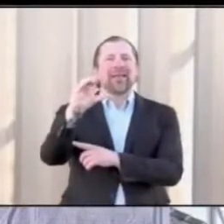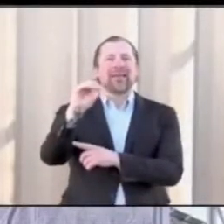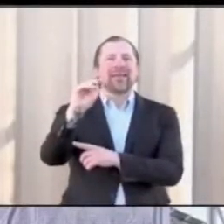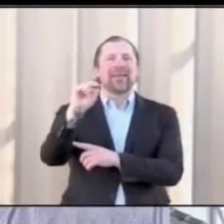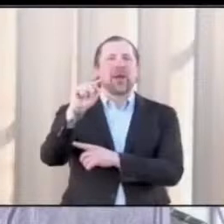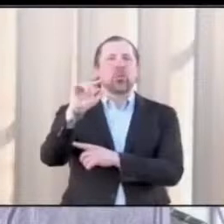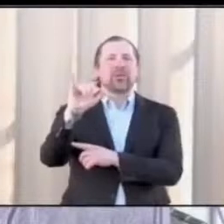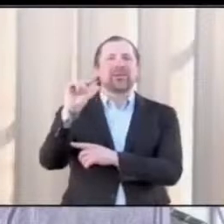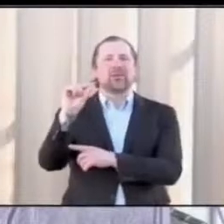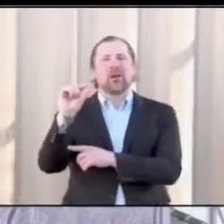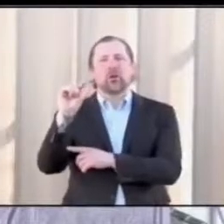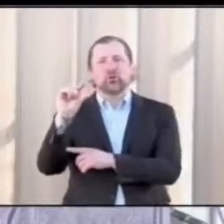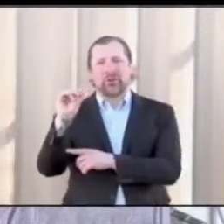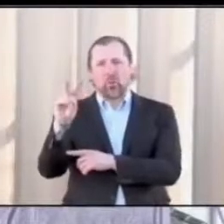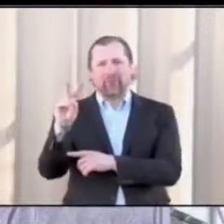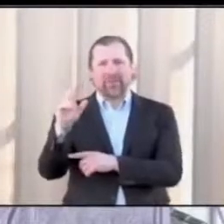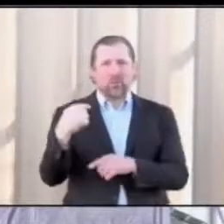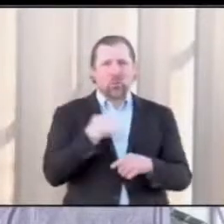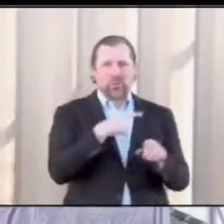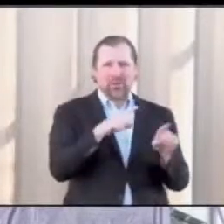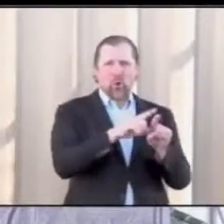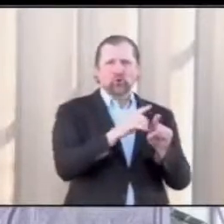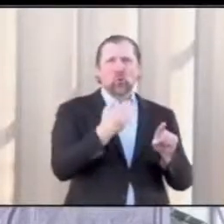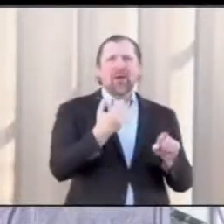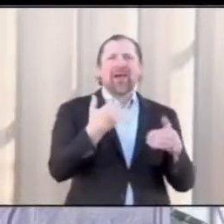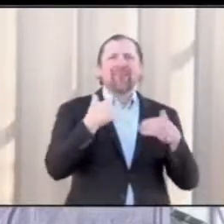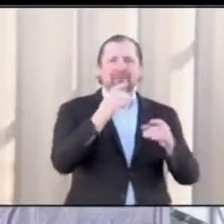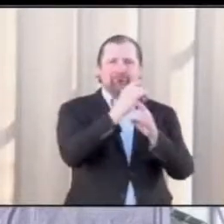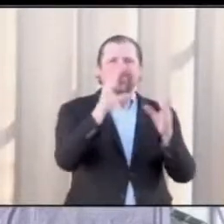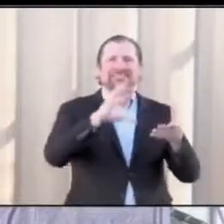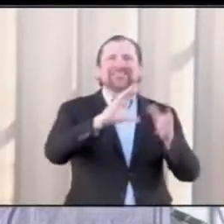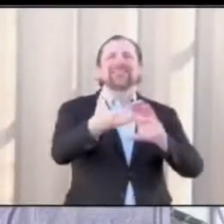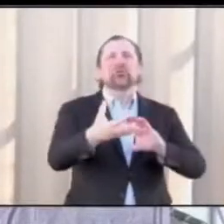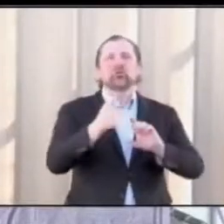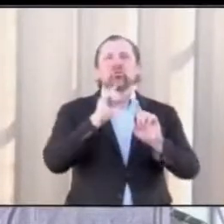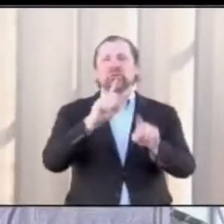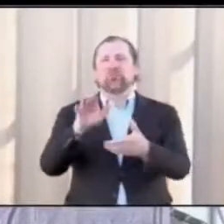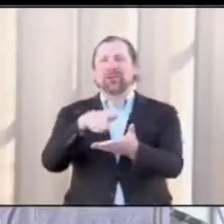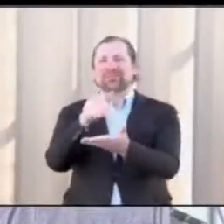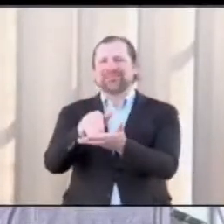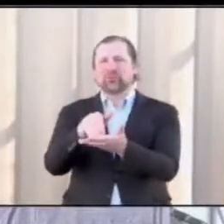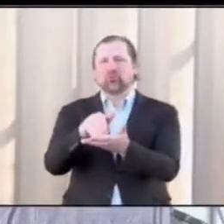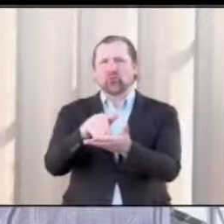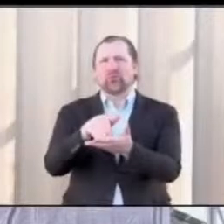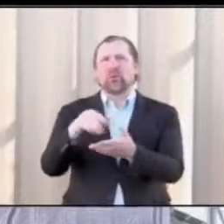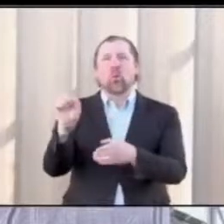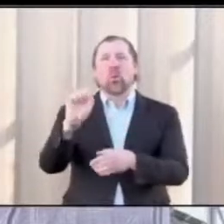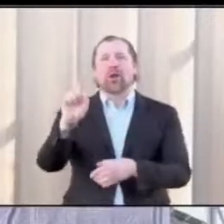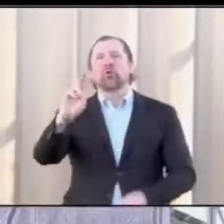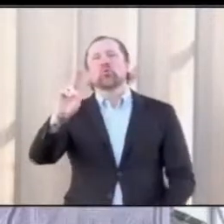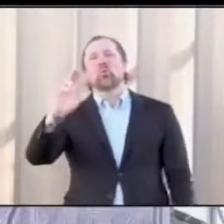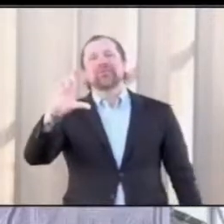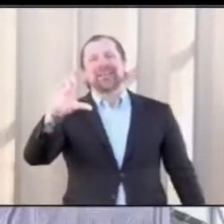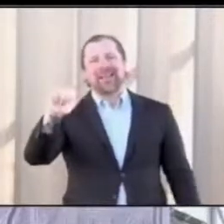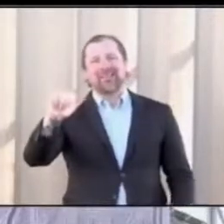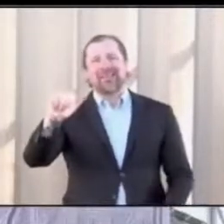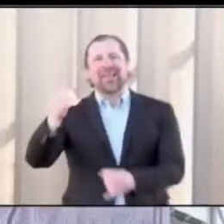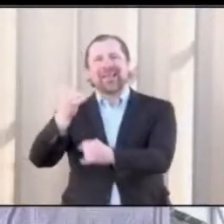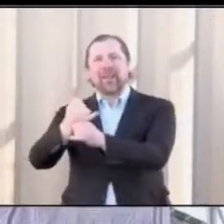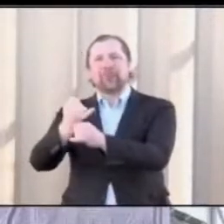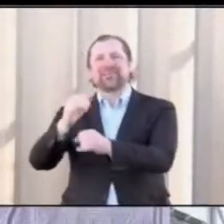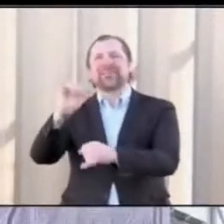recovery.lacounty.gov. We also have a disaster response center at the UCLA